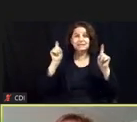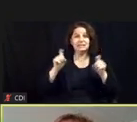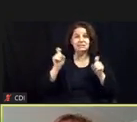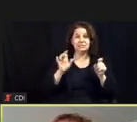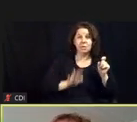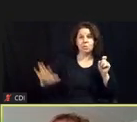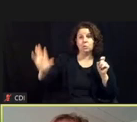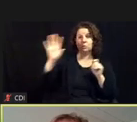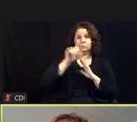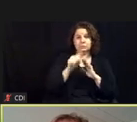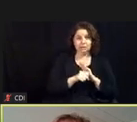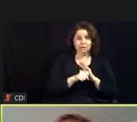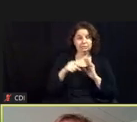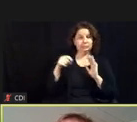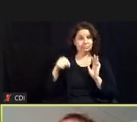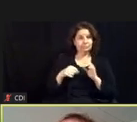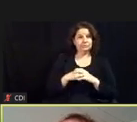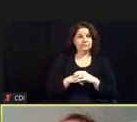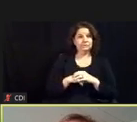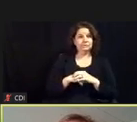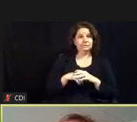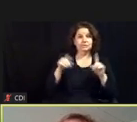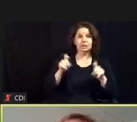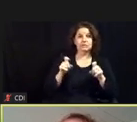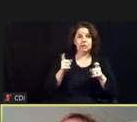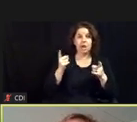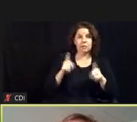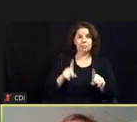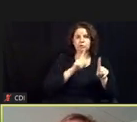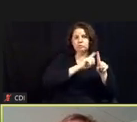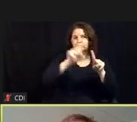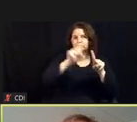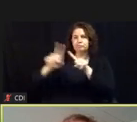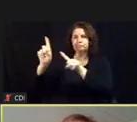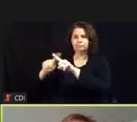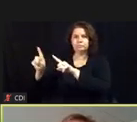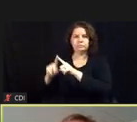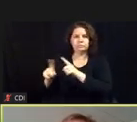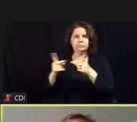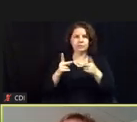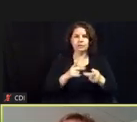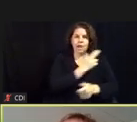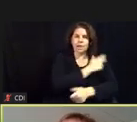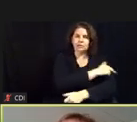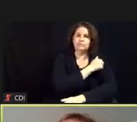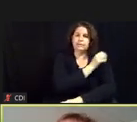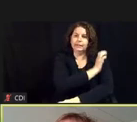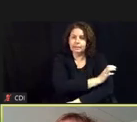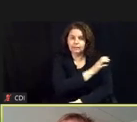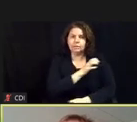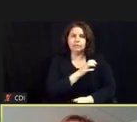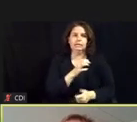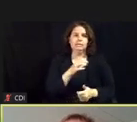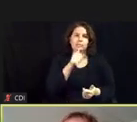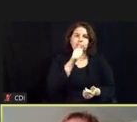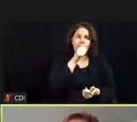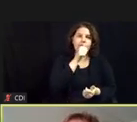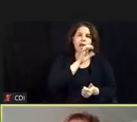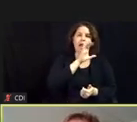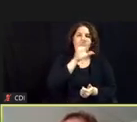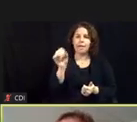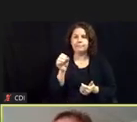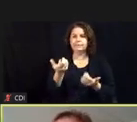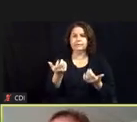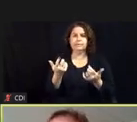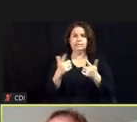in a variety of different settings. Our hospitals do testings, our clinic do testing, we have multiple private companies that do testing, and